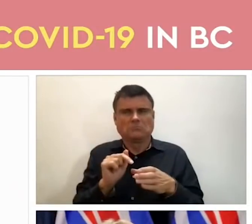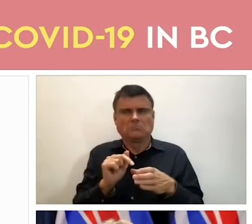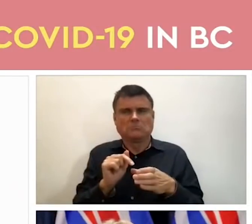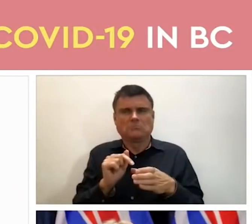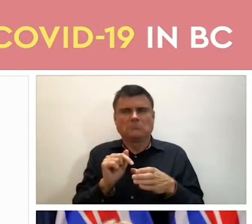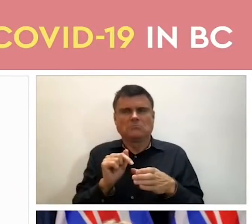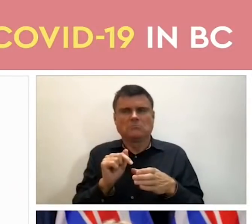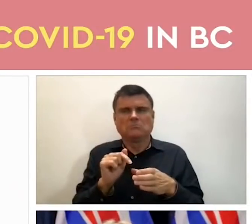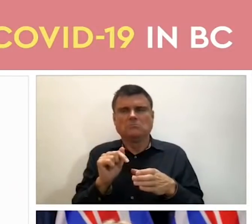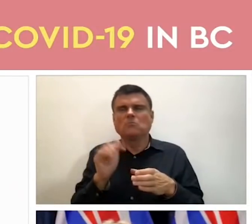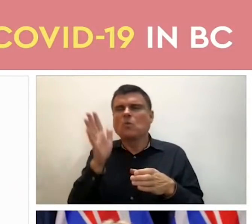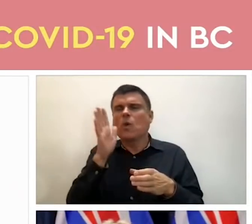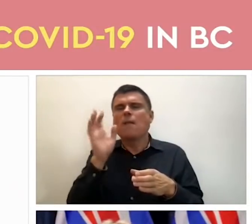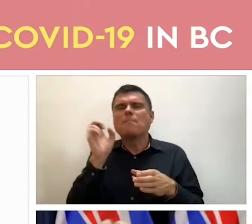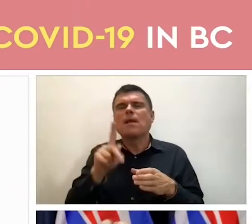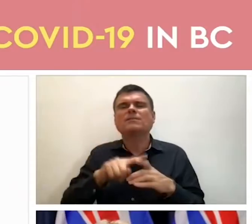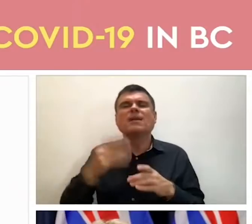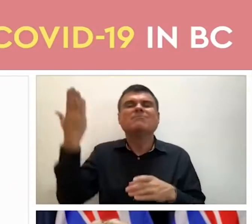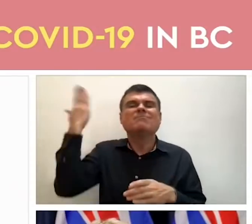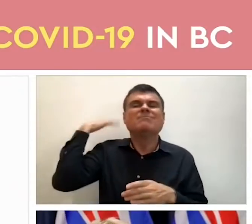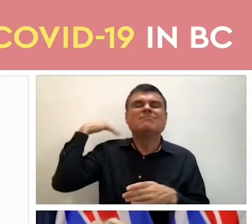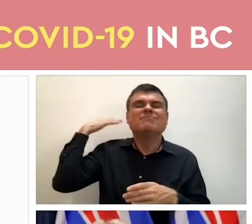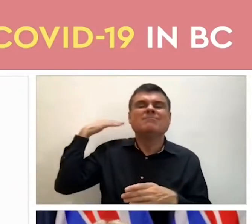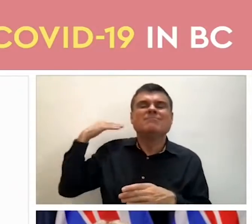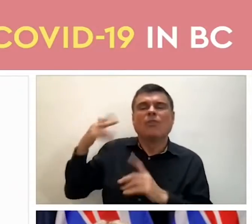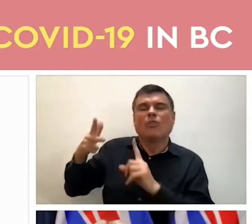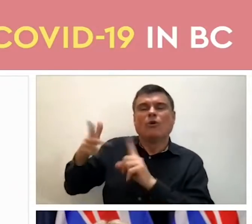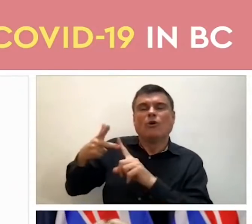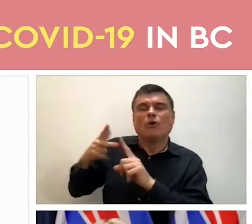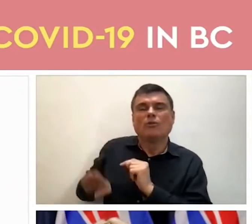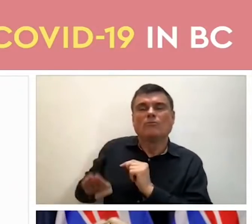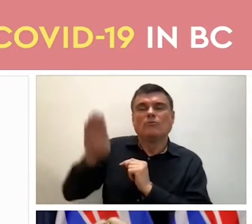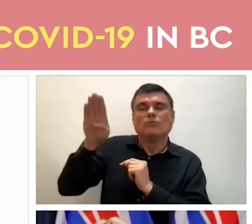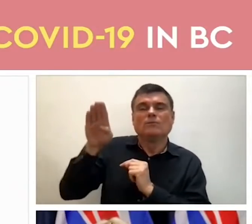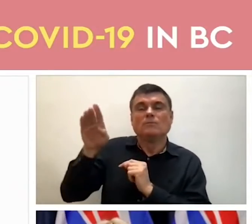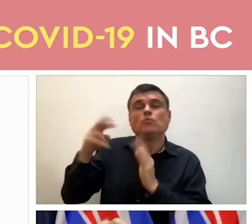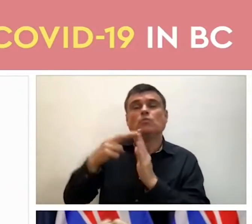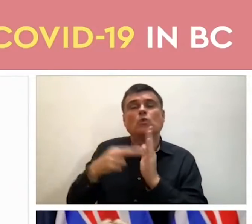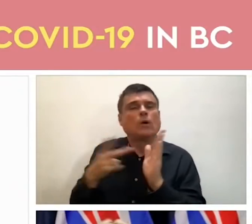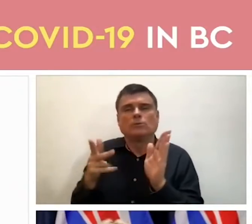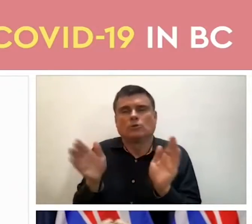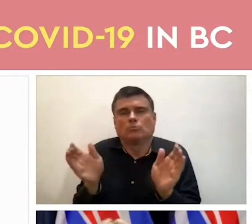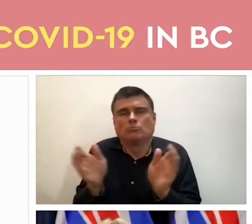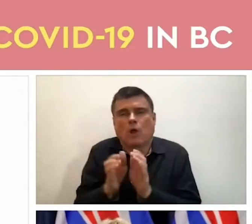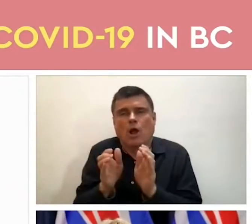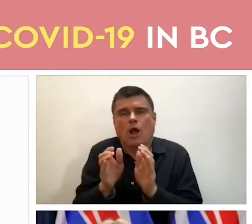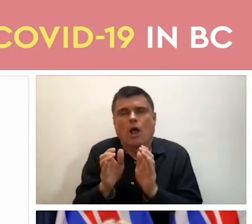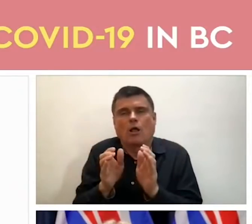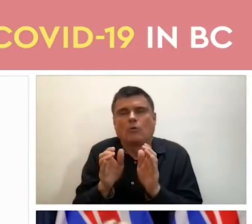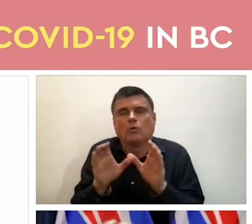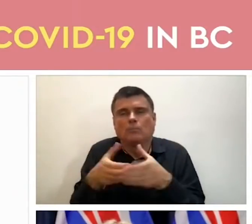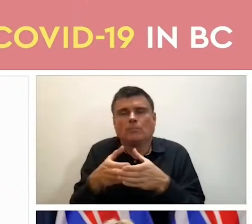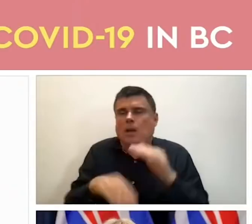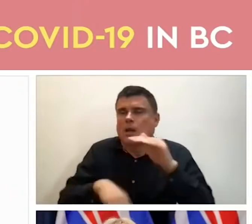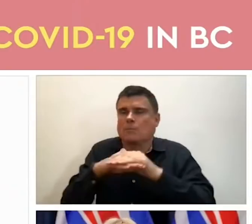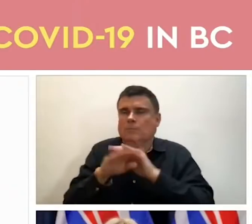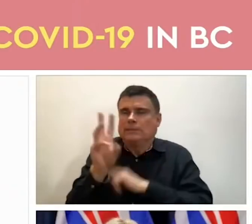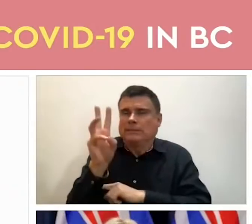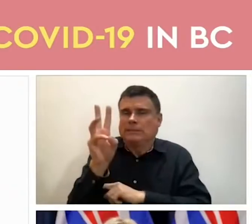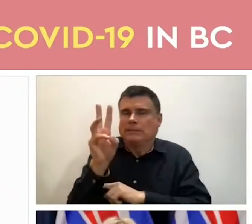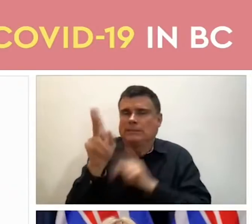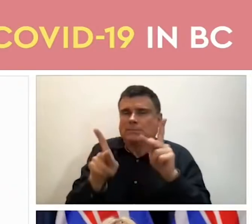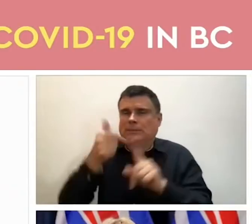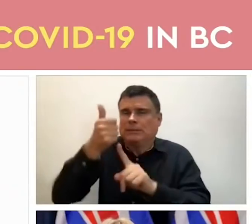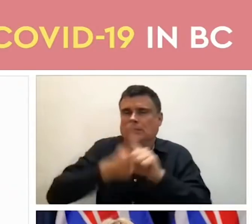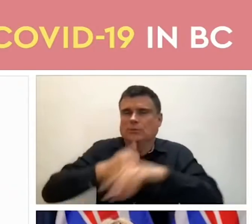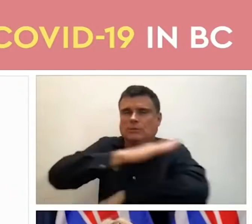last waves of this pandemic, and so that is smaller groups. Maximum of 6 people per table, wearing masks. We already